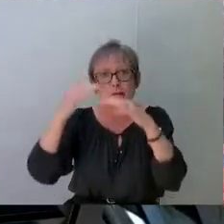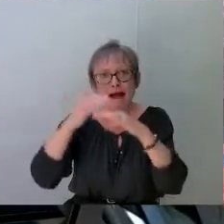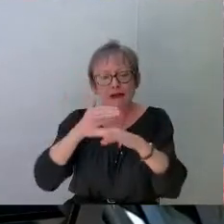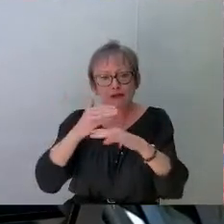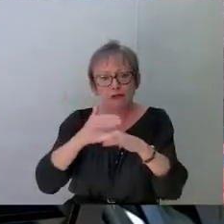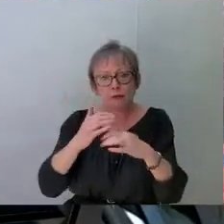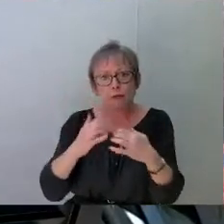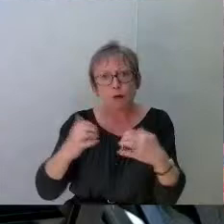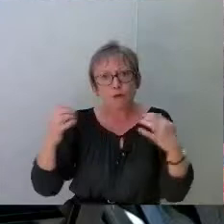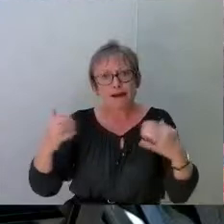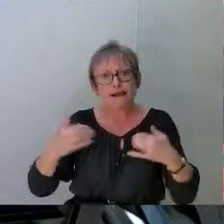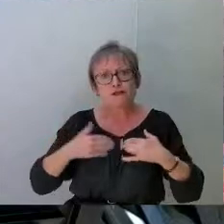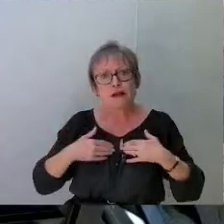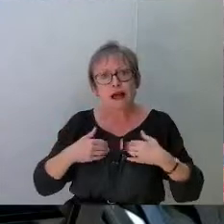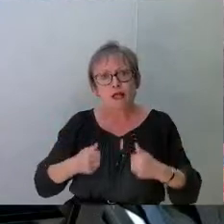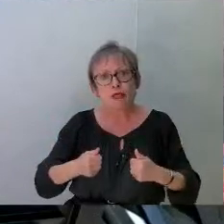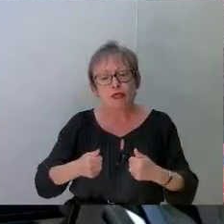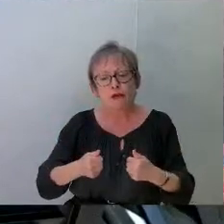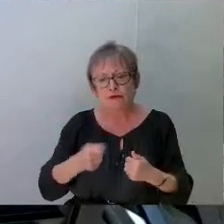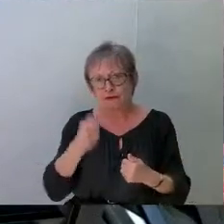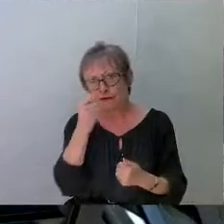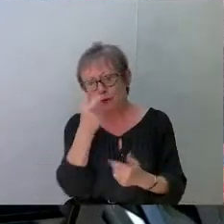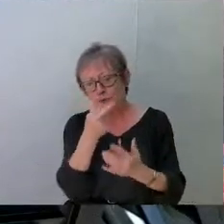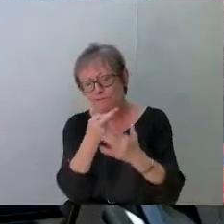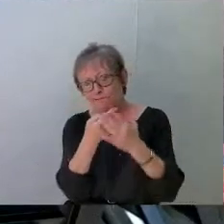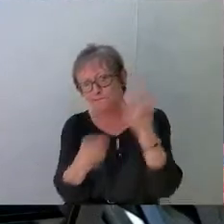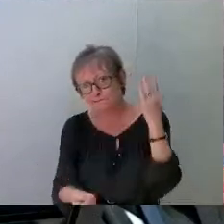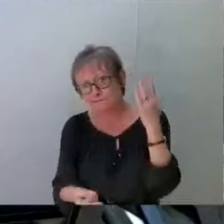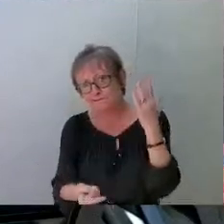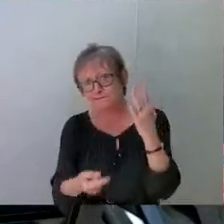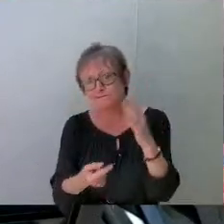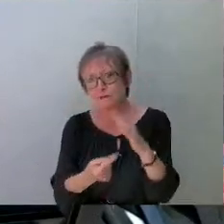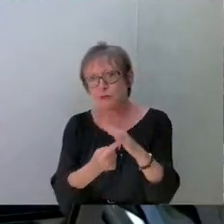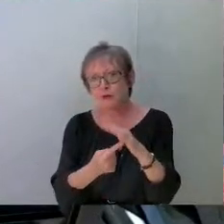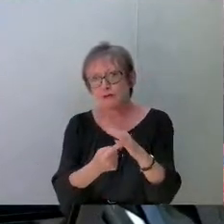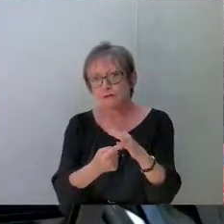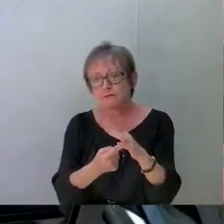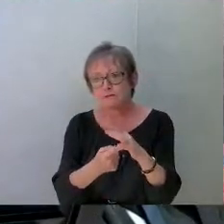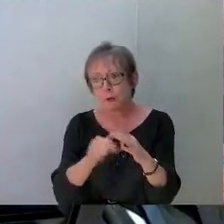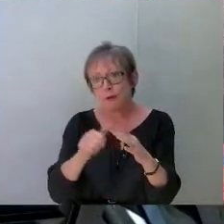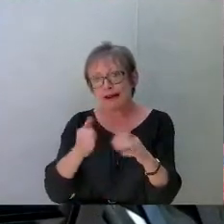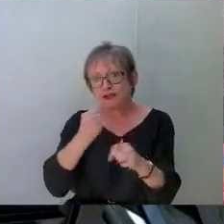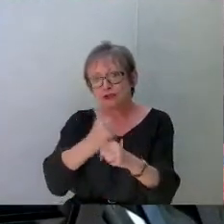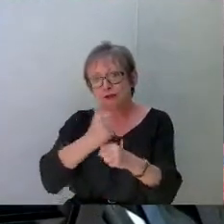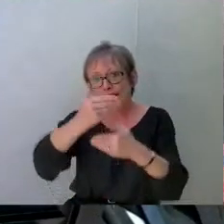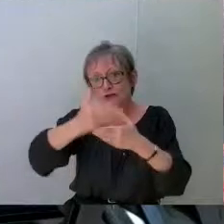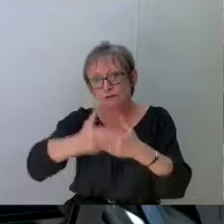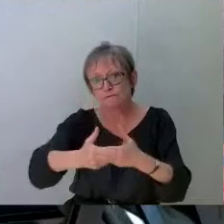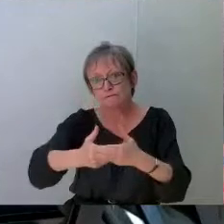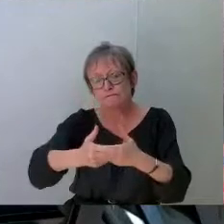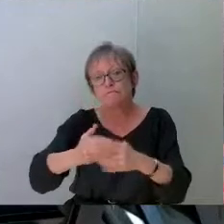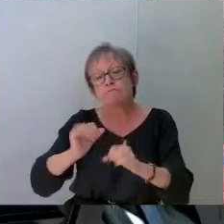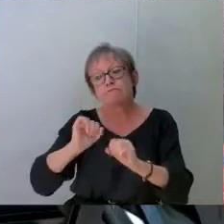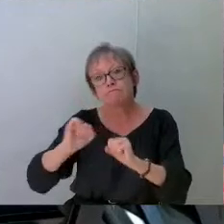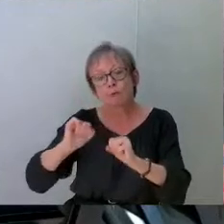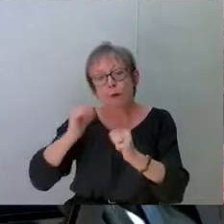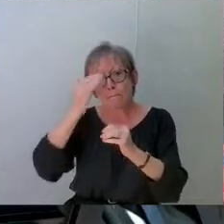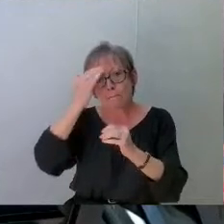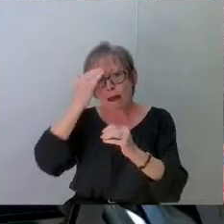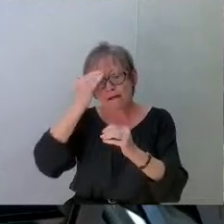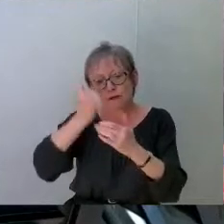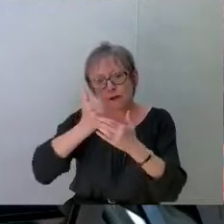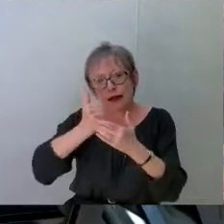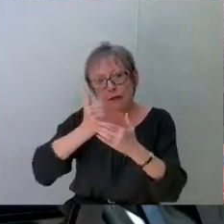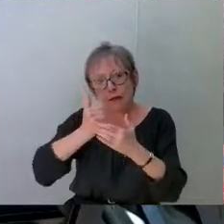health, to name just a few of the pressing issues of our time. You're the next generation who will put your minds to